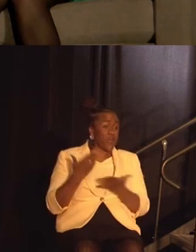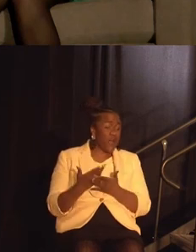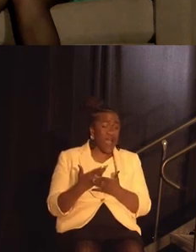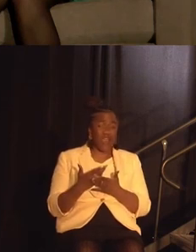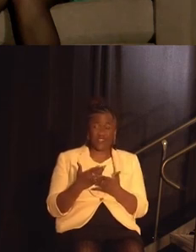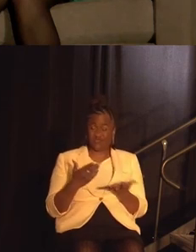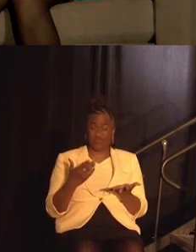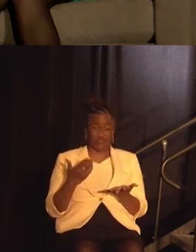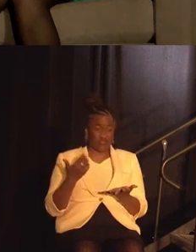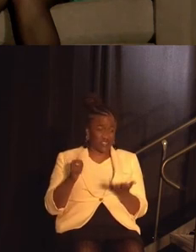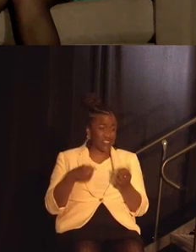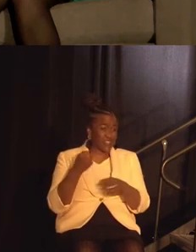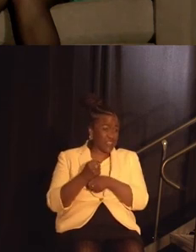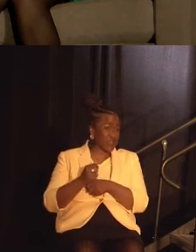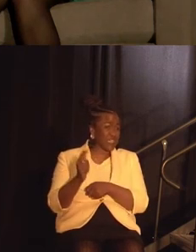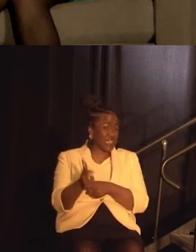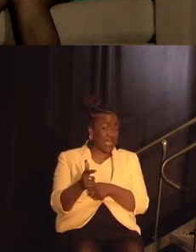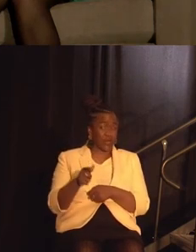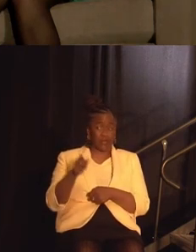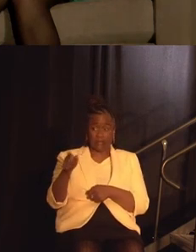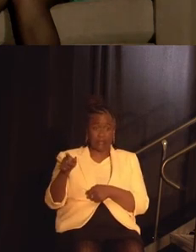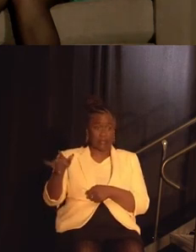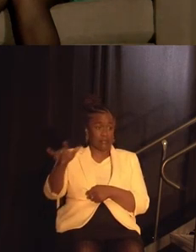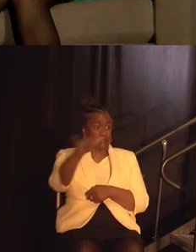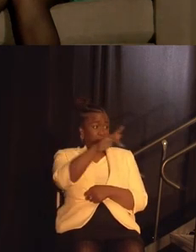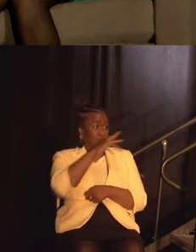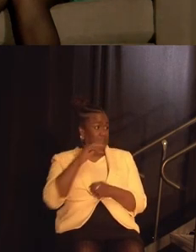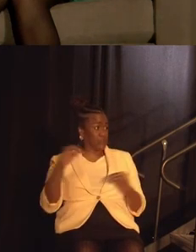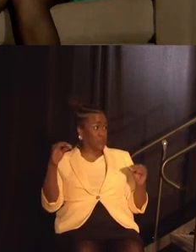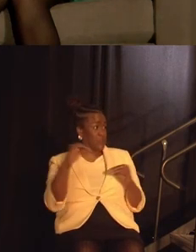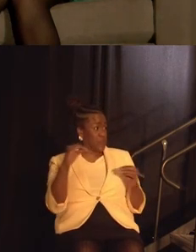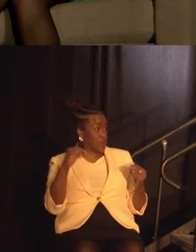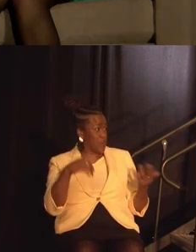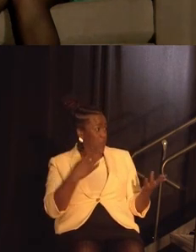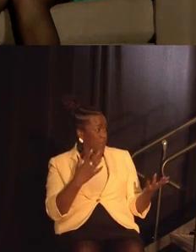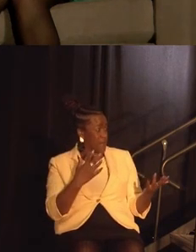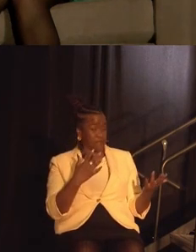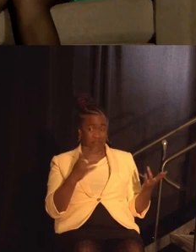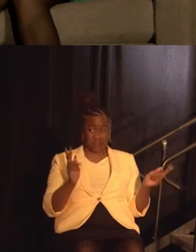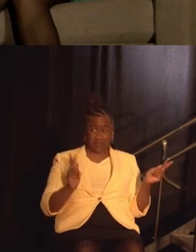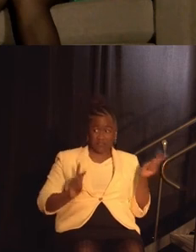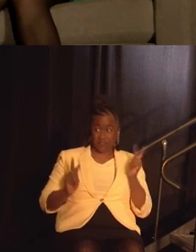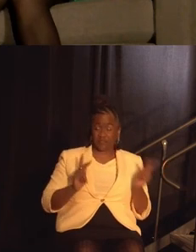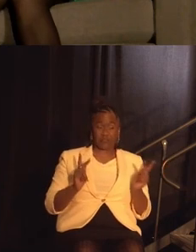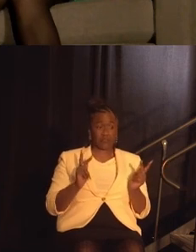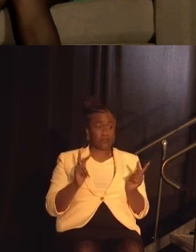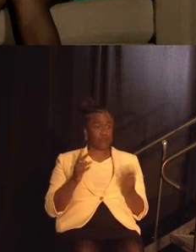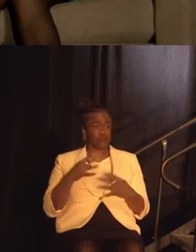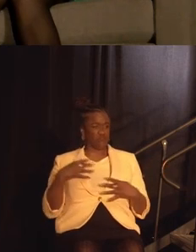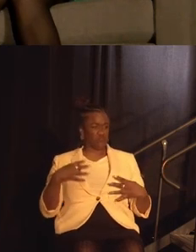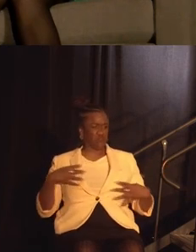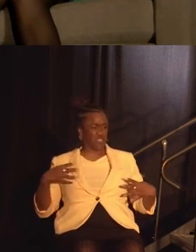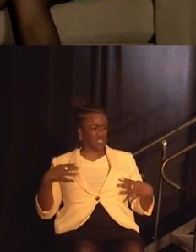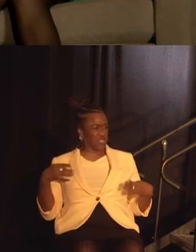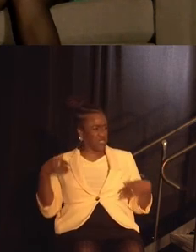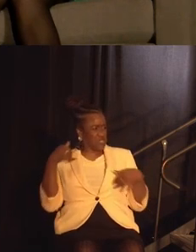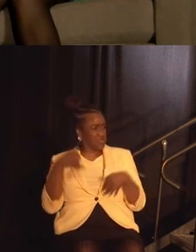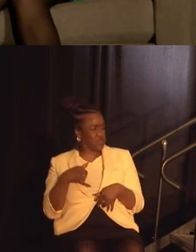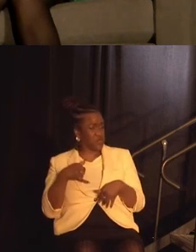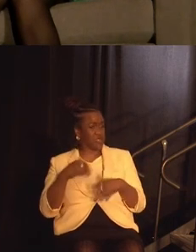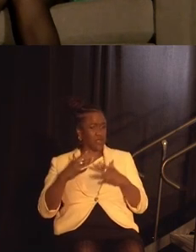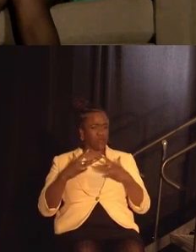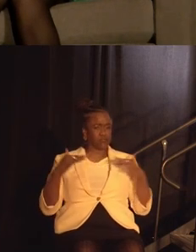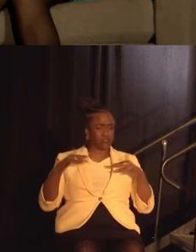century later on a boardwalk full of non-white faces, shoulder pads, pinstripe suits, an amalgamation of